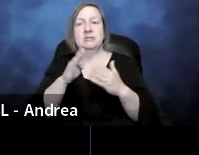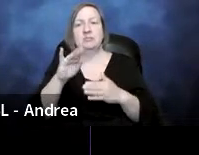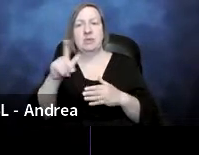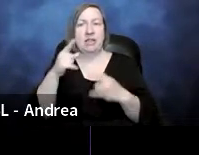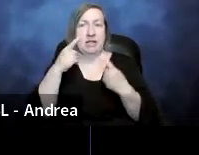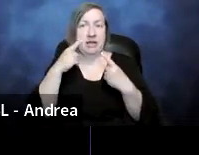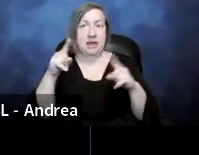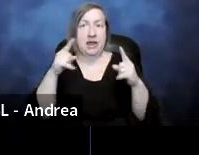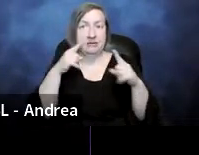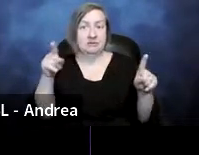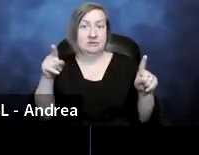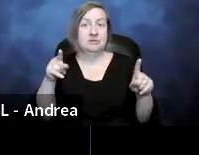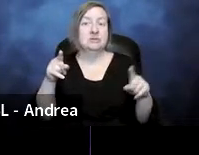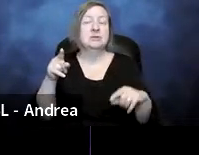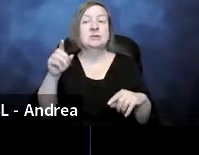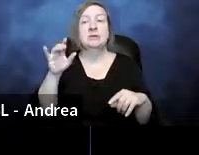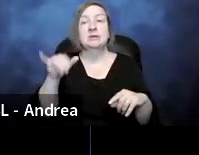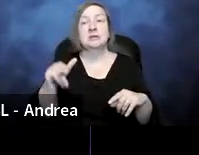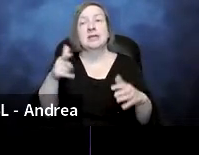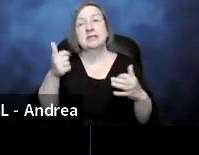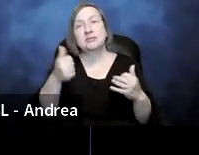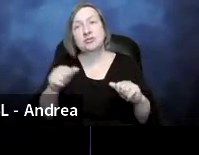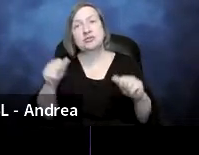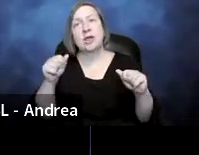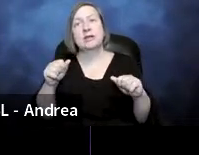been announced that seeks to